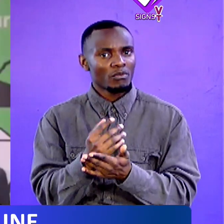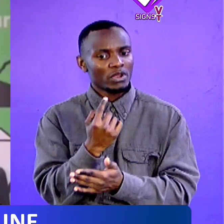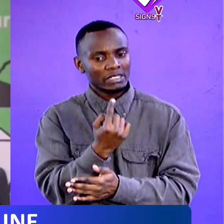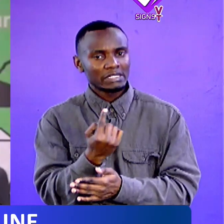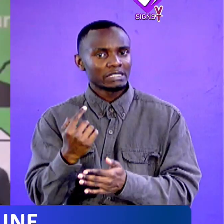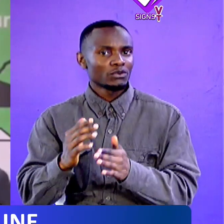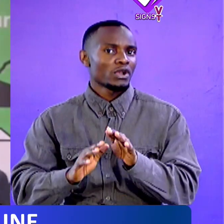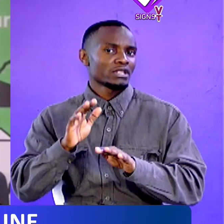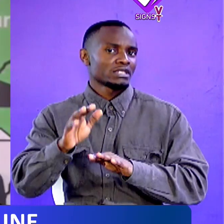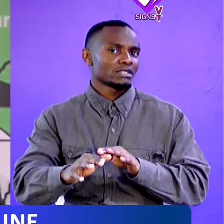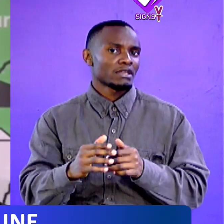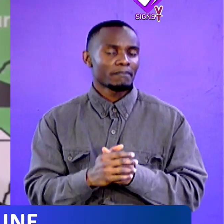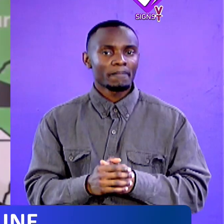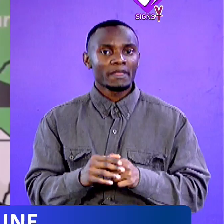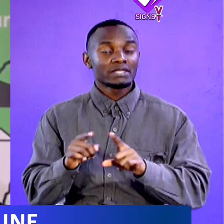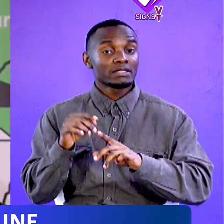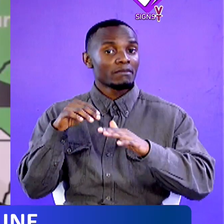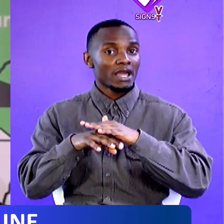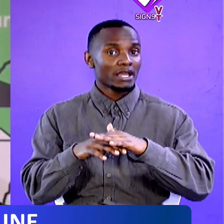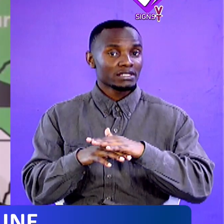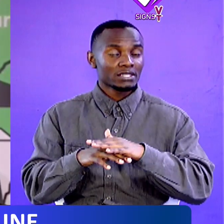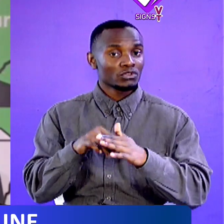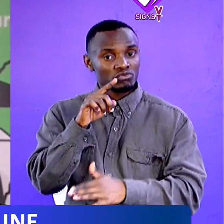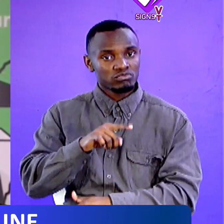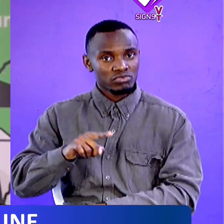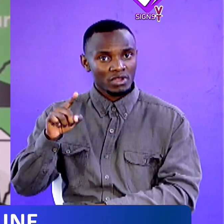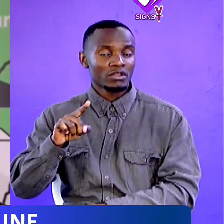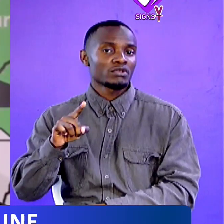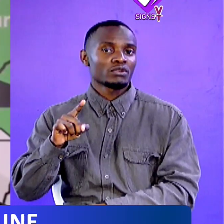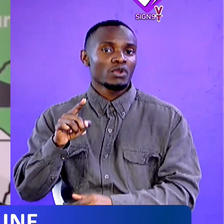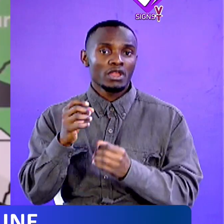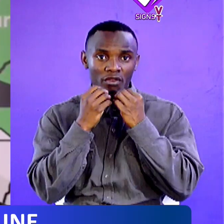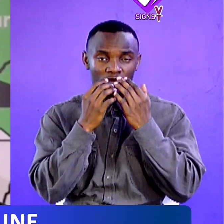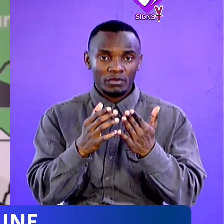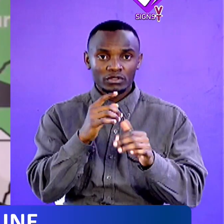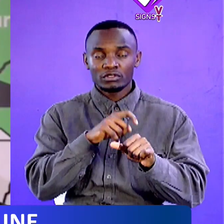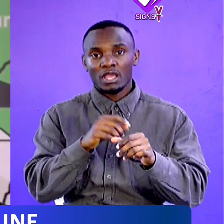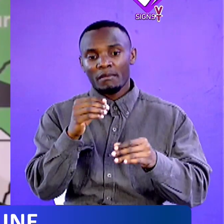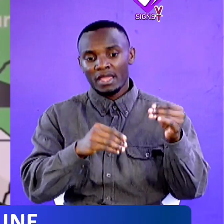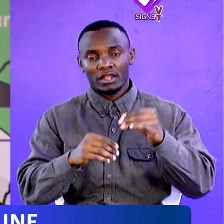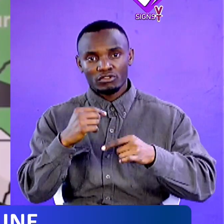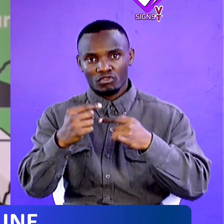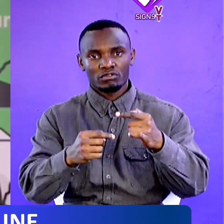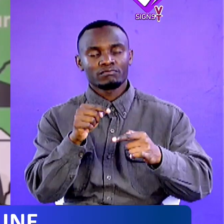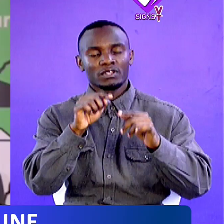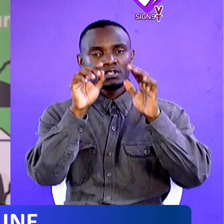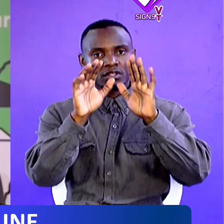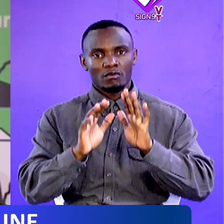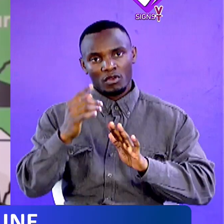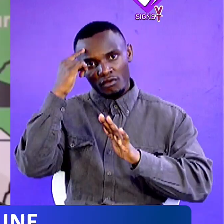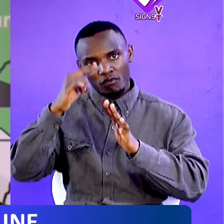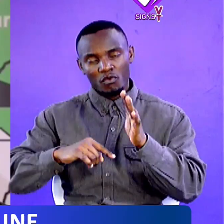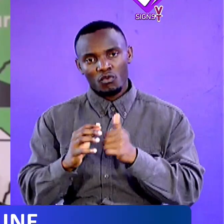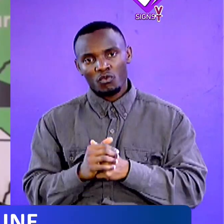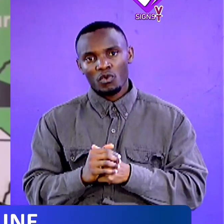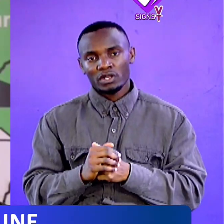do. Access to accurate information at every stage of the electoral process is vital for building and sustaining public